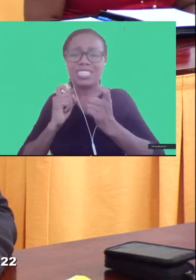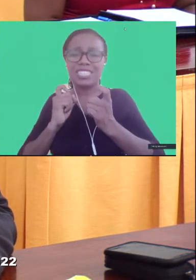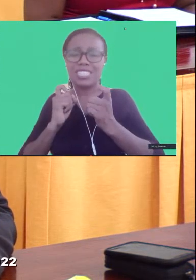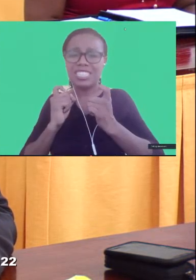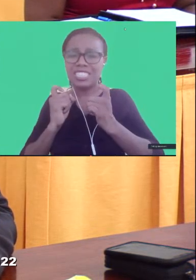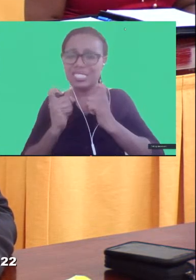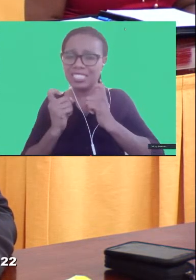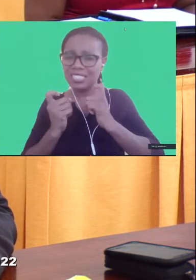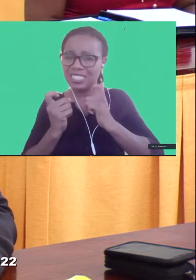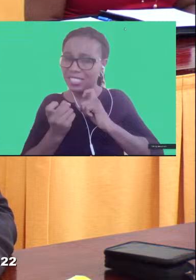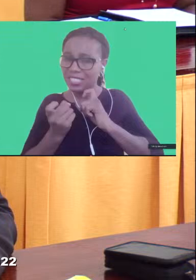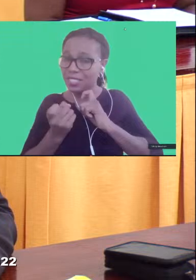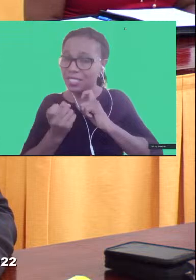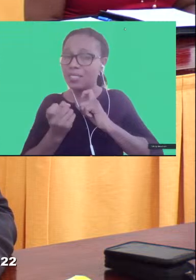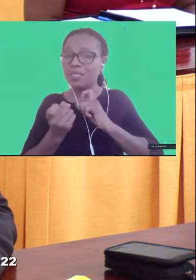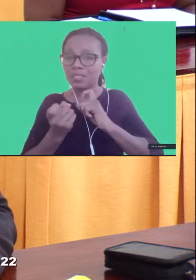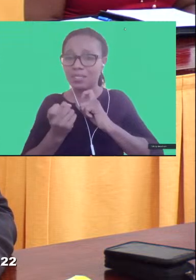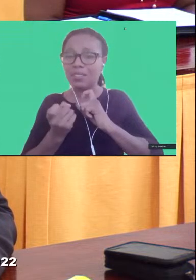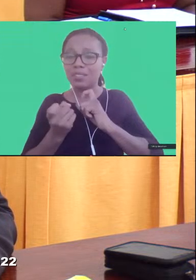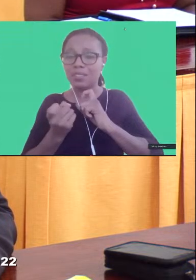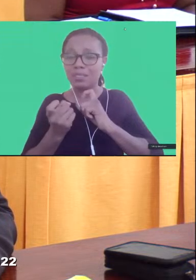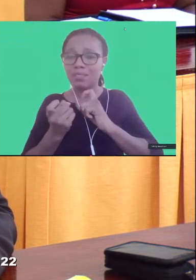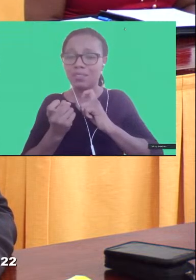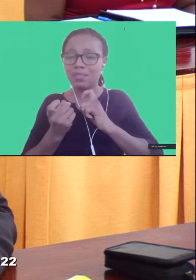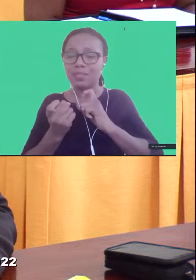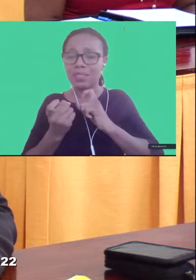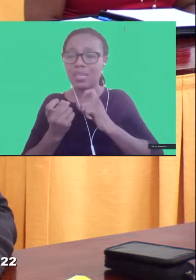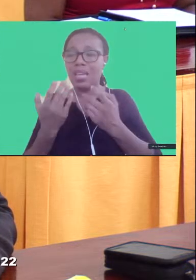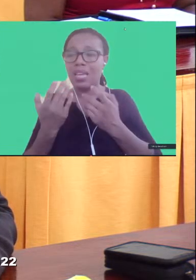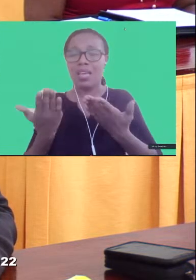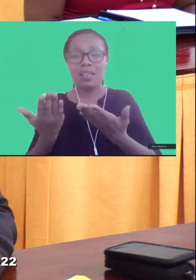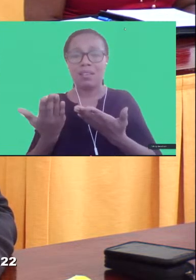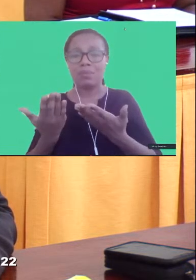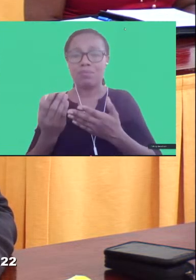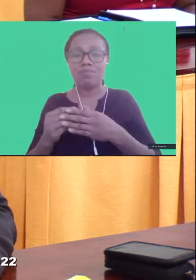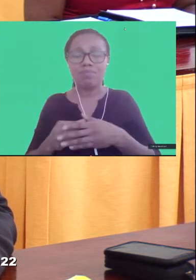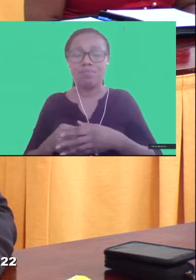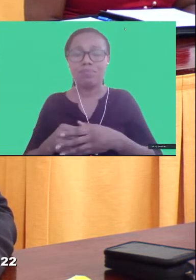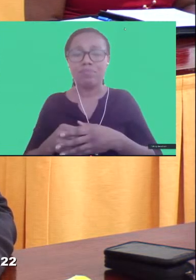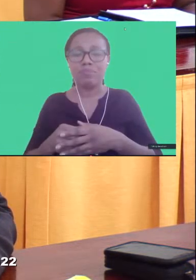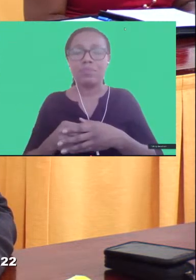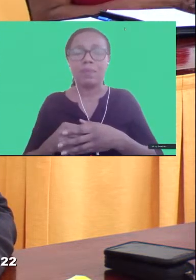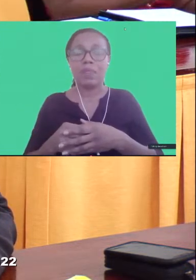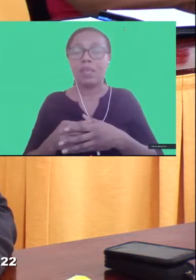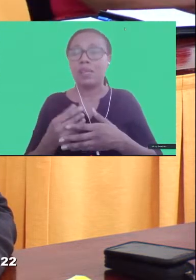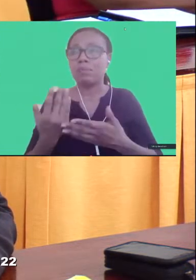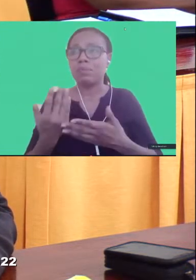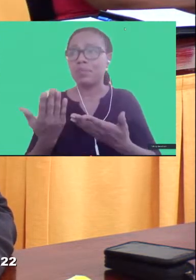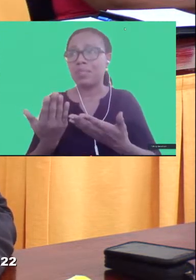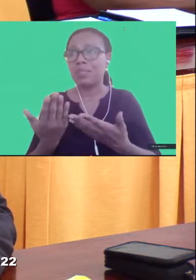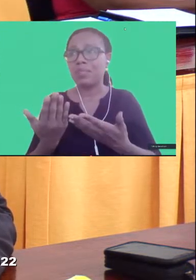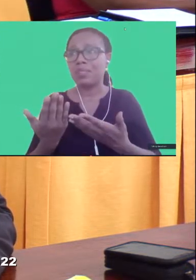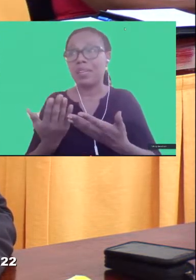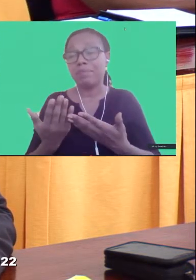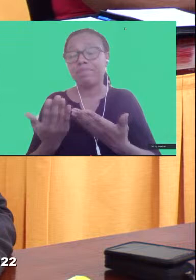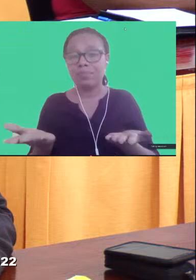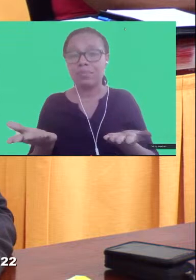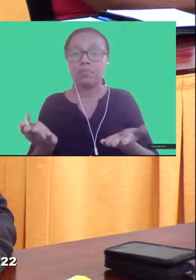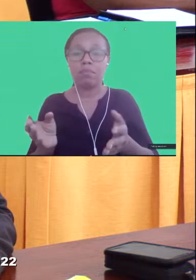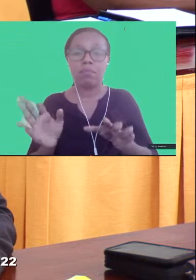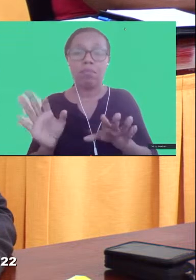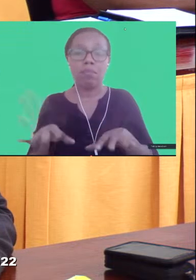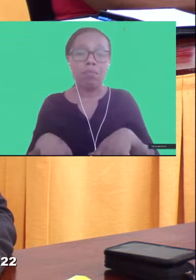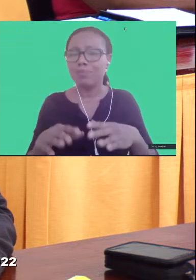society and economy. And I don't say that lightly, ma'am. The truth of the matter is that many countries have